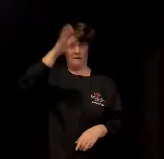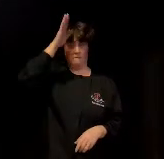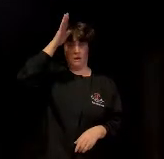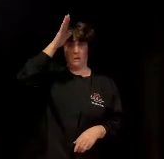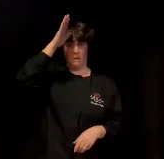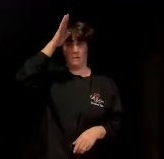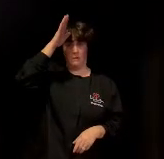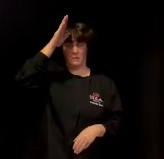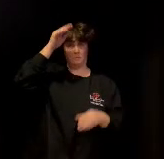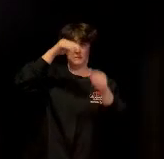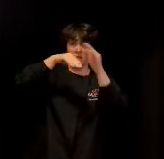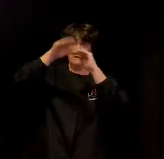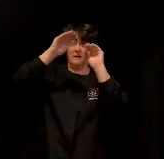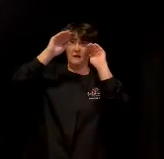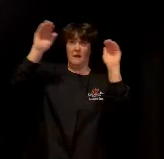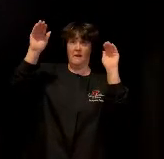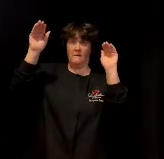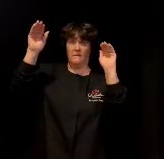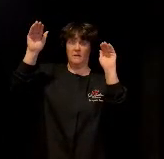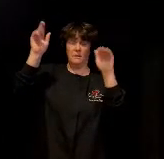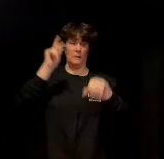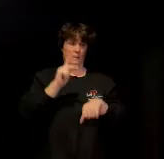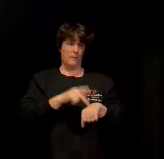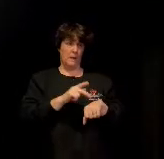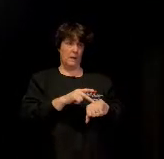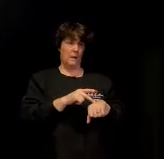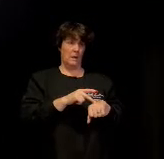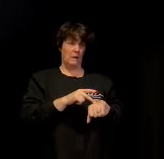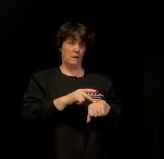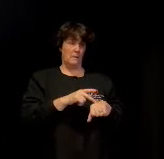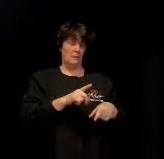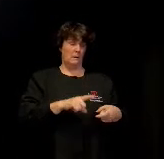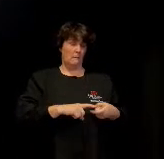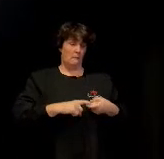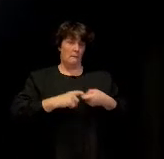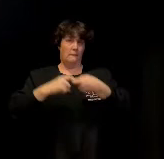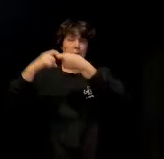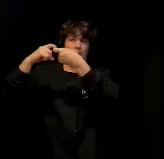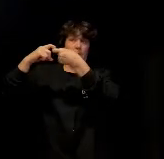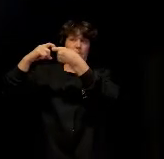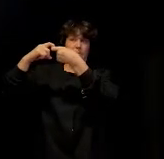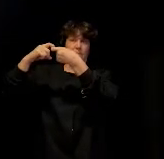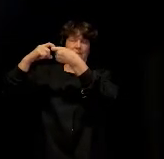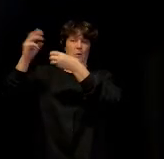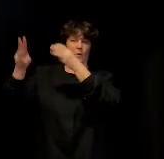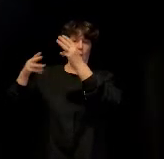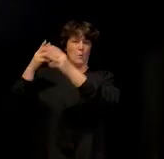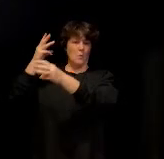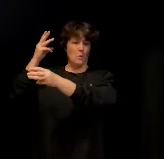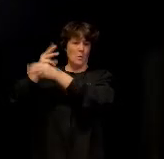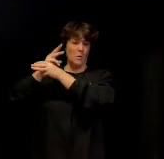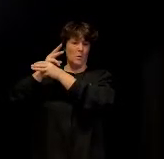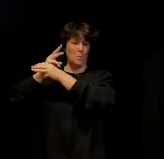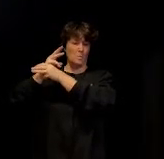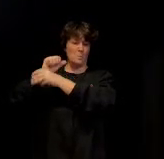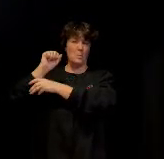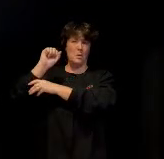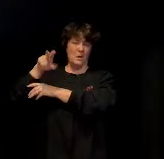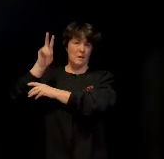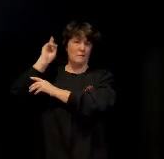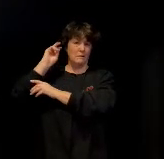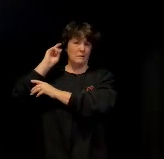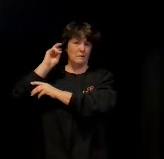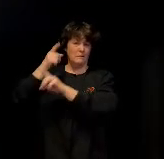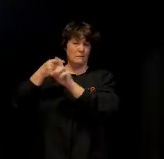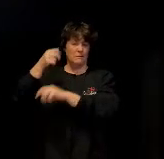heaven. Peter hooked in to a realm that he heard. Now, he